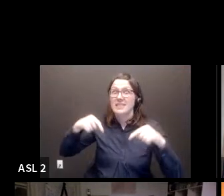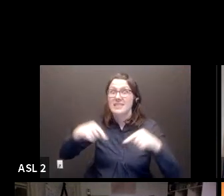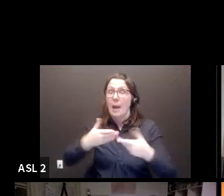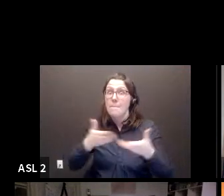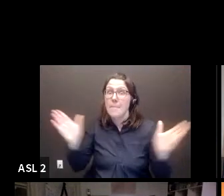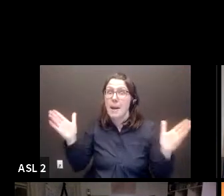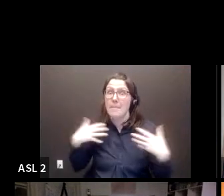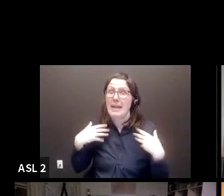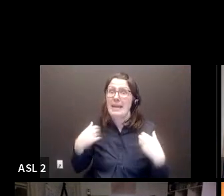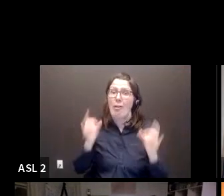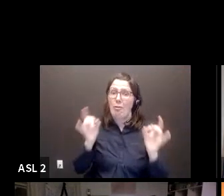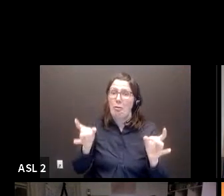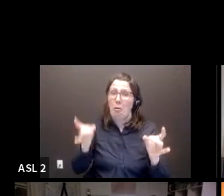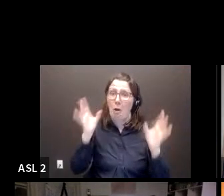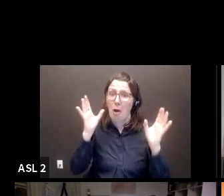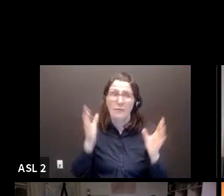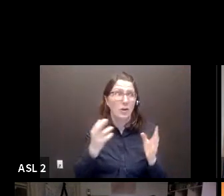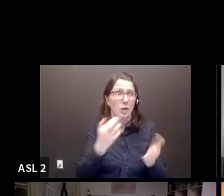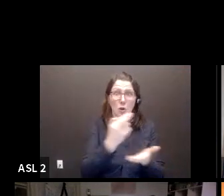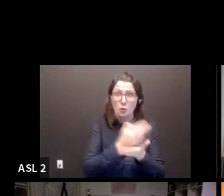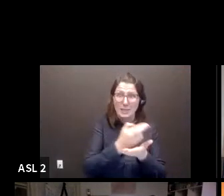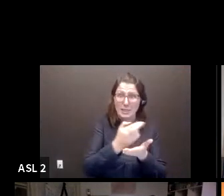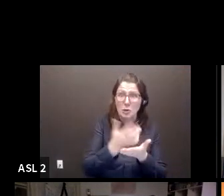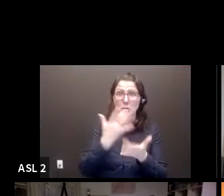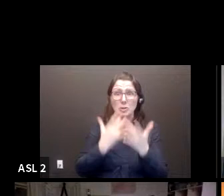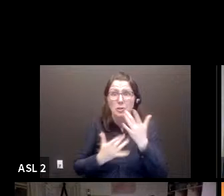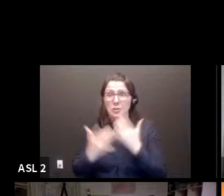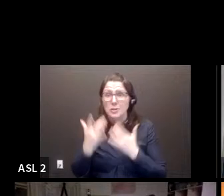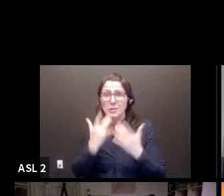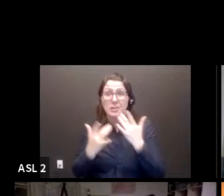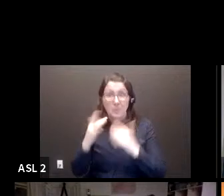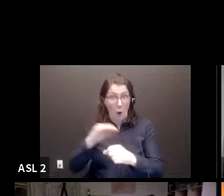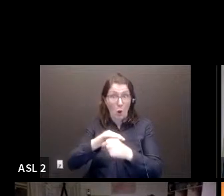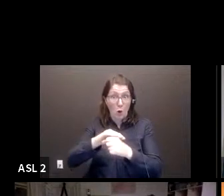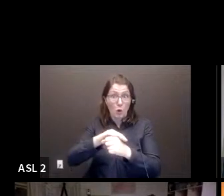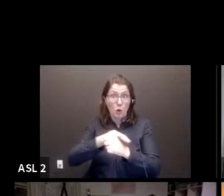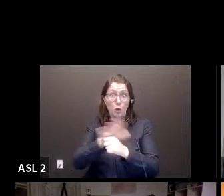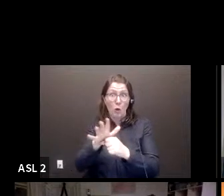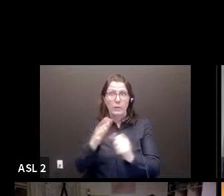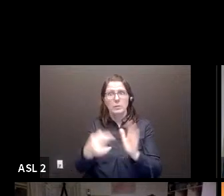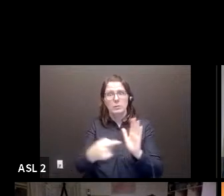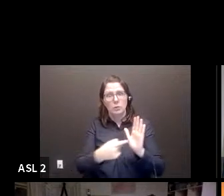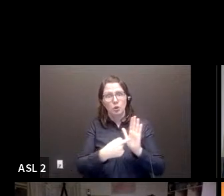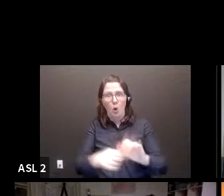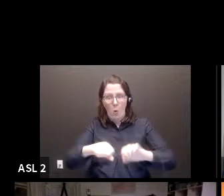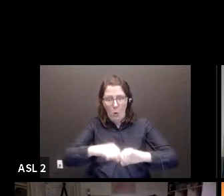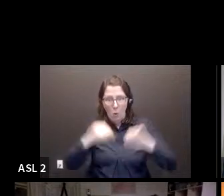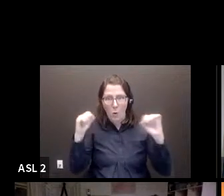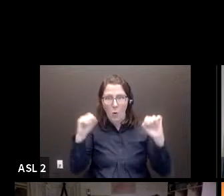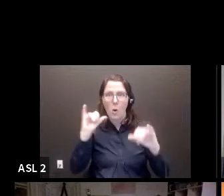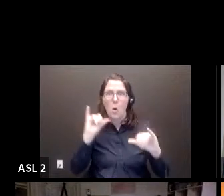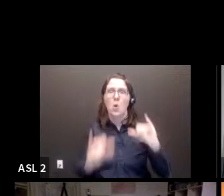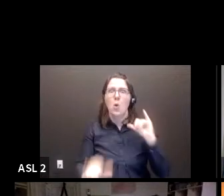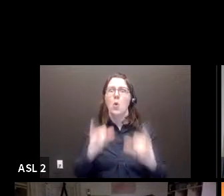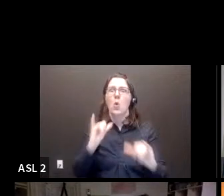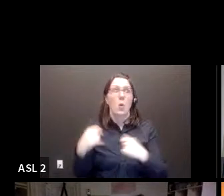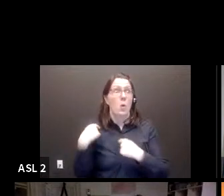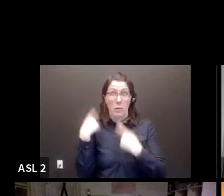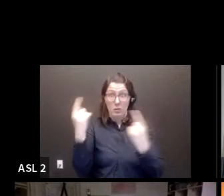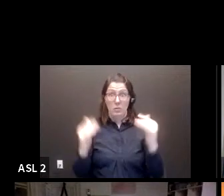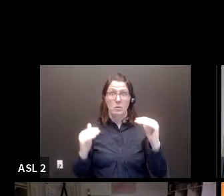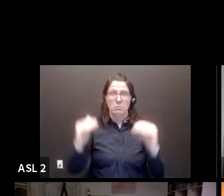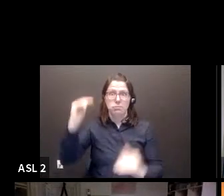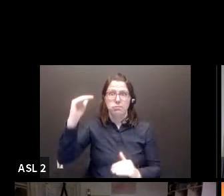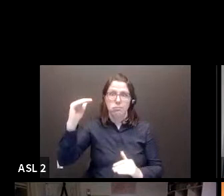about the lack of resources and you know covet 19 put a spotlight on years of systemic inequities we haven't entertained a massive